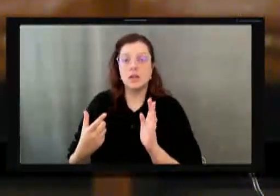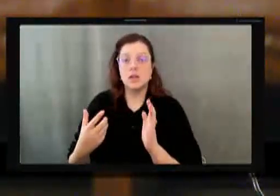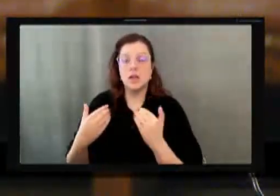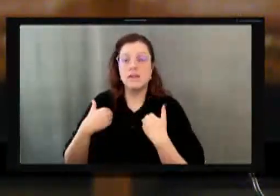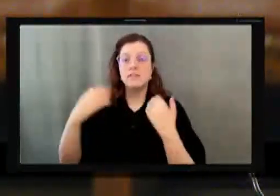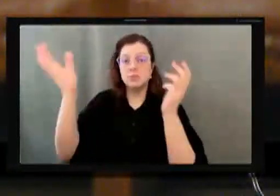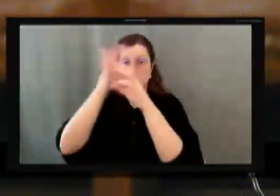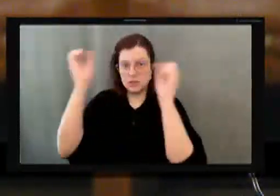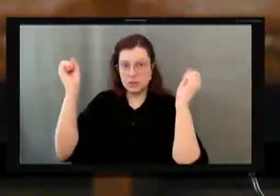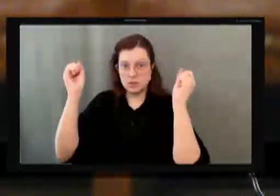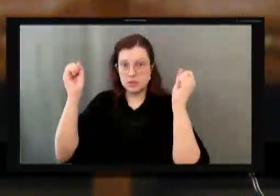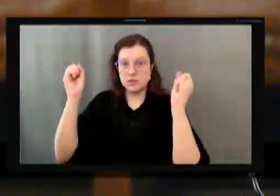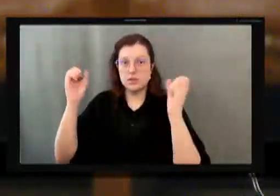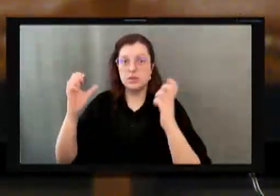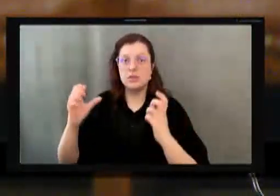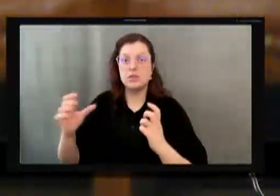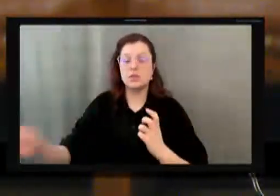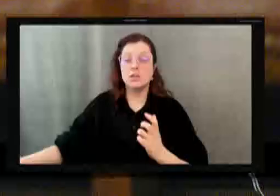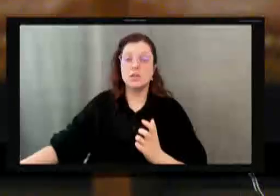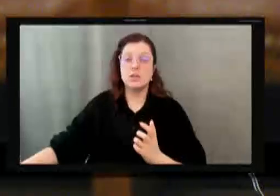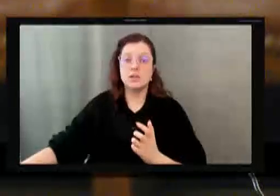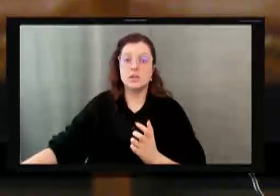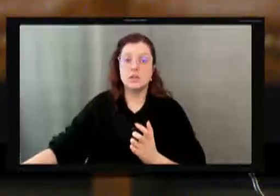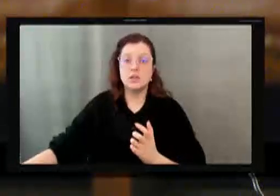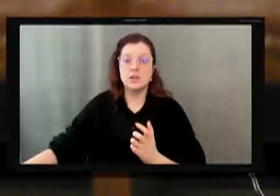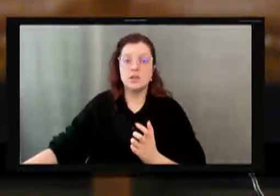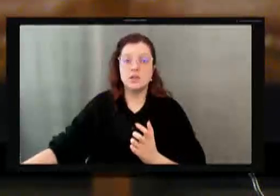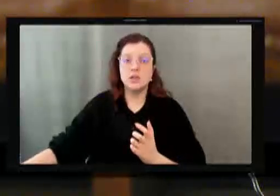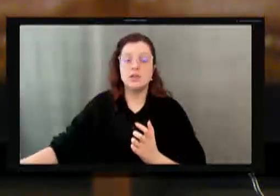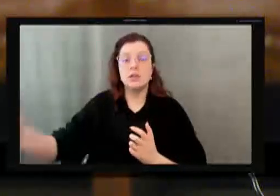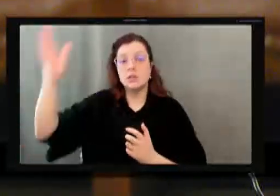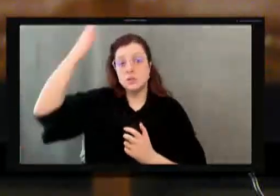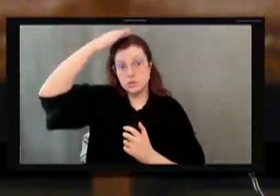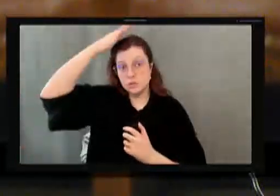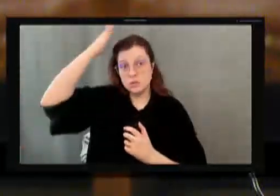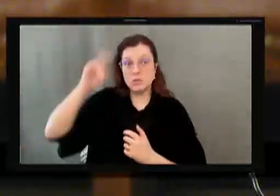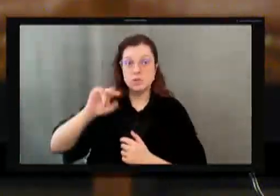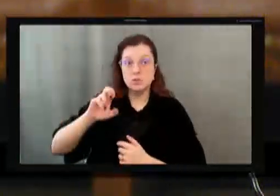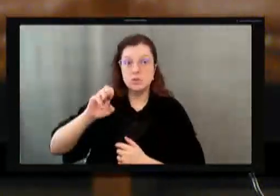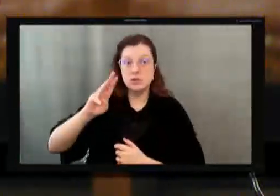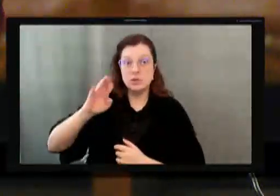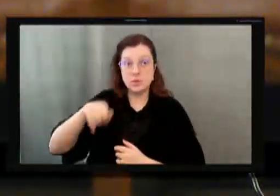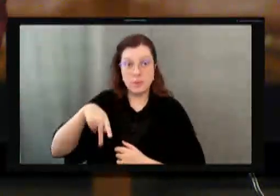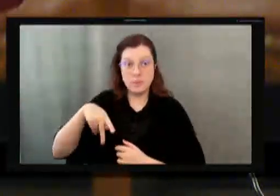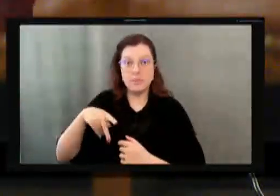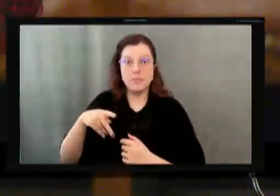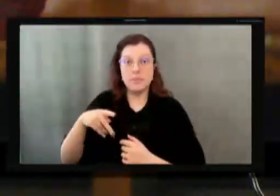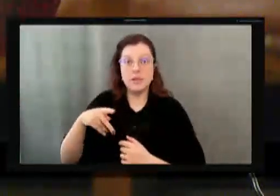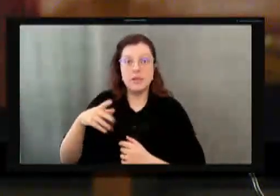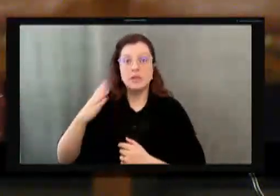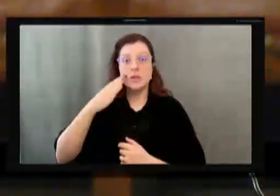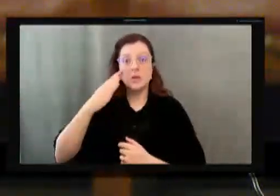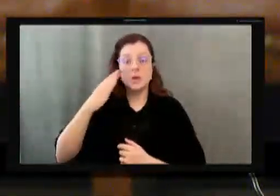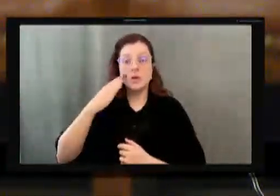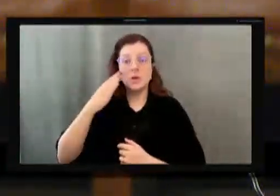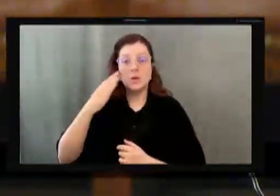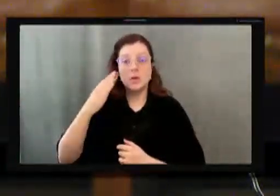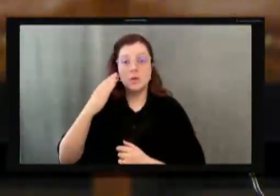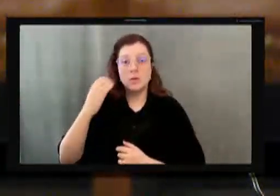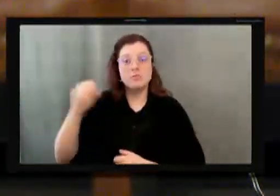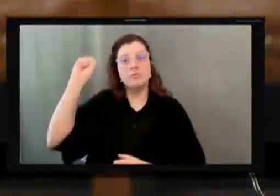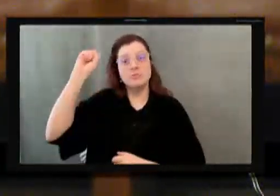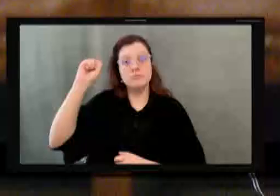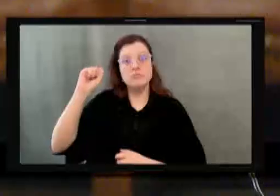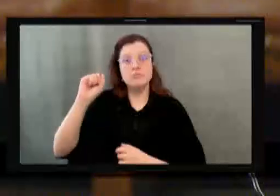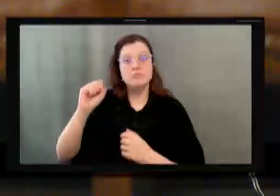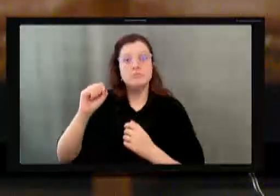you're one that's running, Trump that's running for president, and they all, oh, he held his hand up. Oh, praise him. When